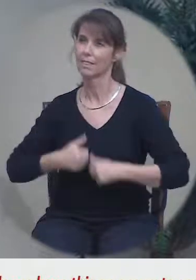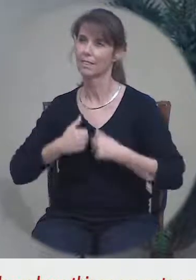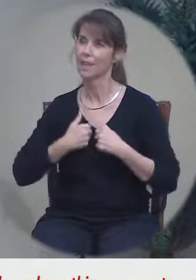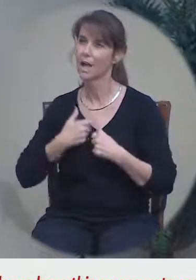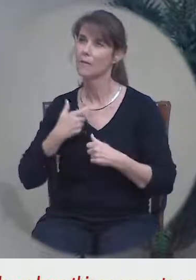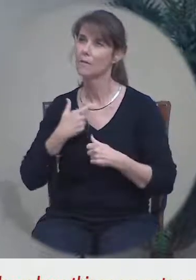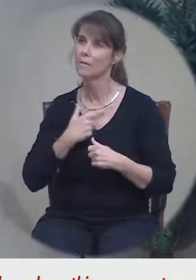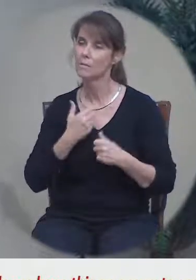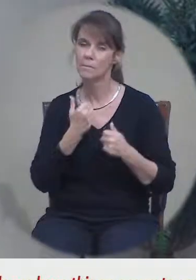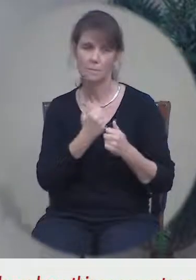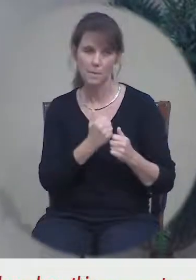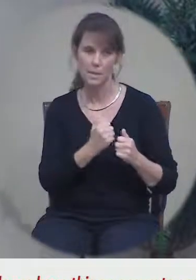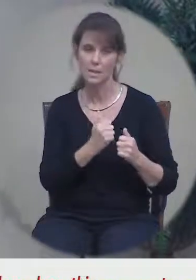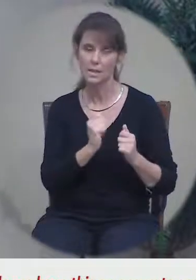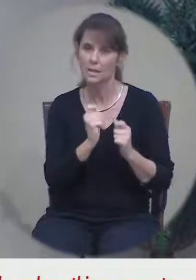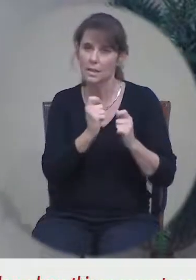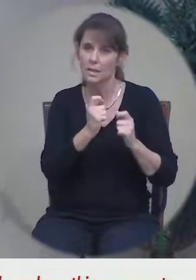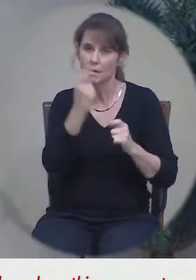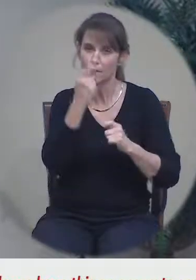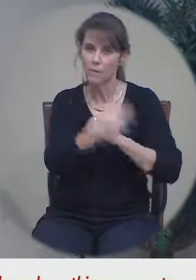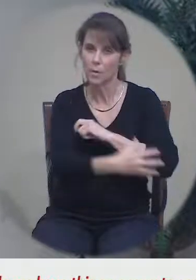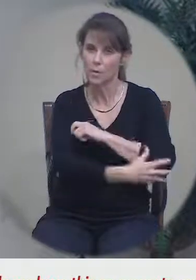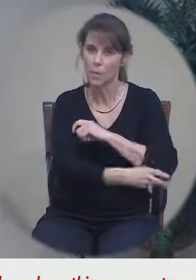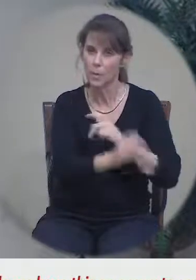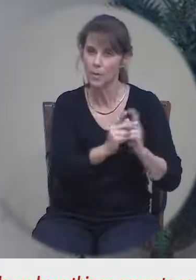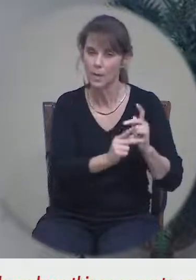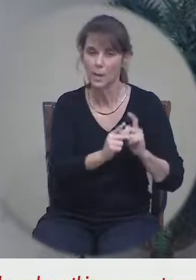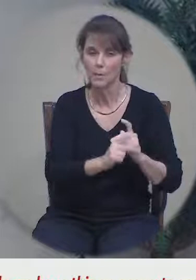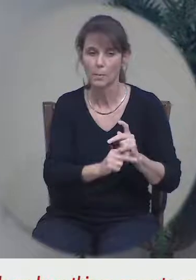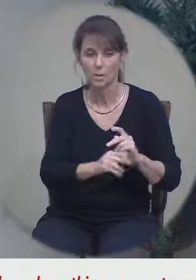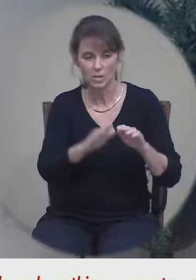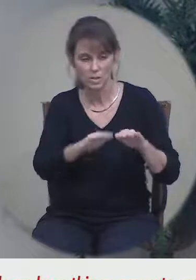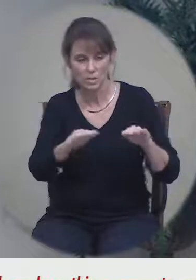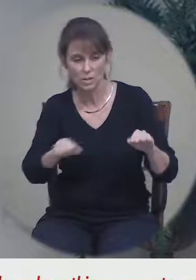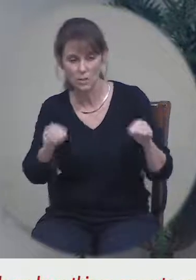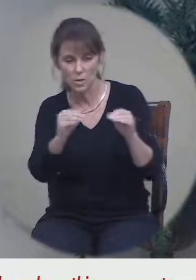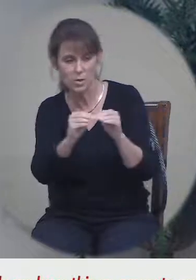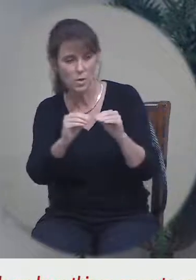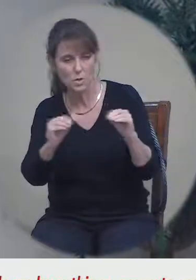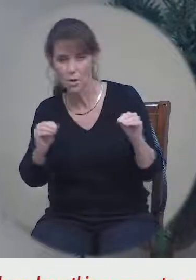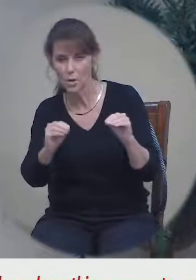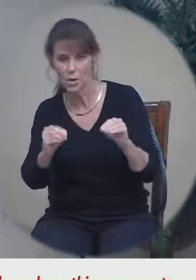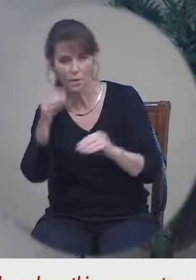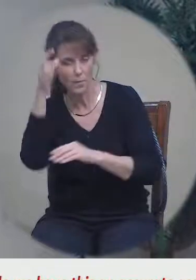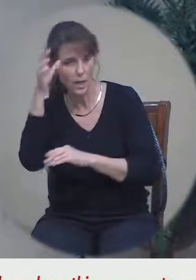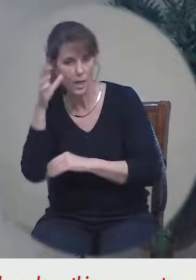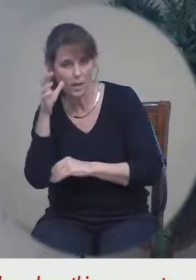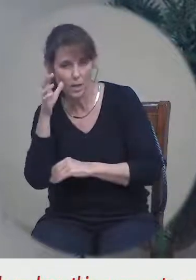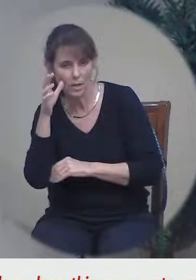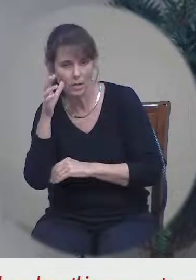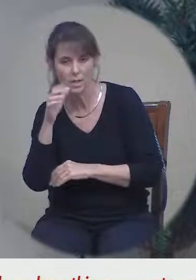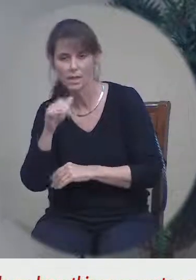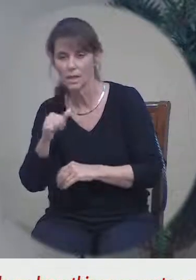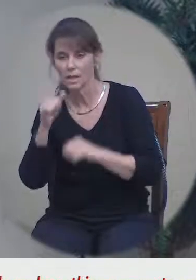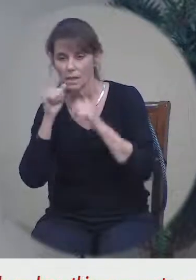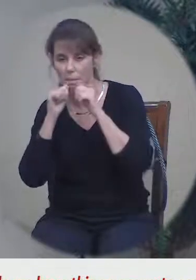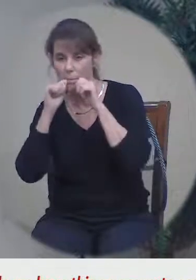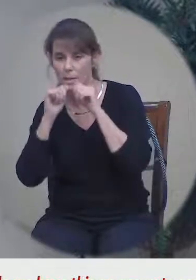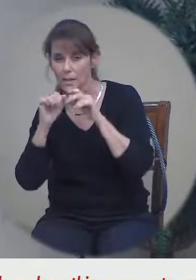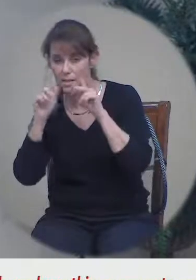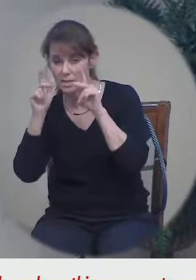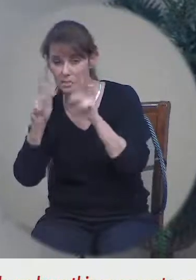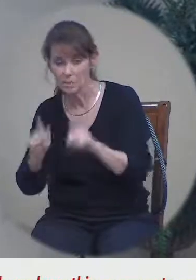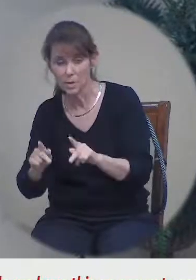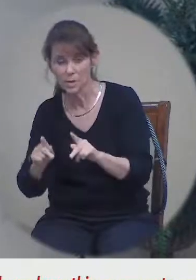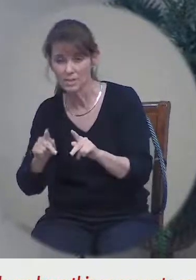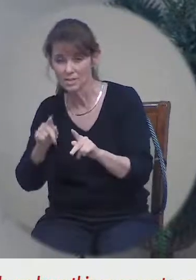the poor who cried for help, and the orphan who had no helper, the blessing of the one ready to perish came upon me.